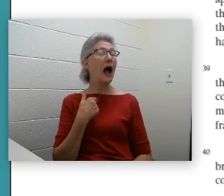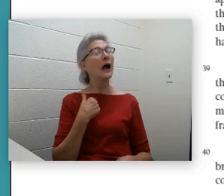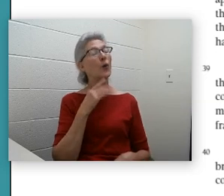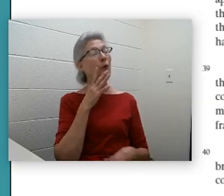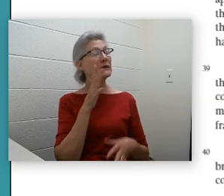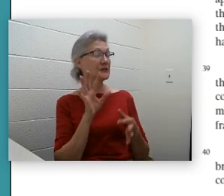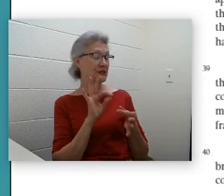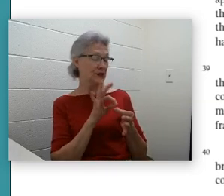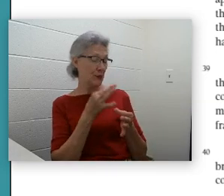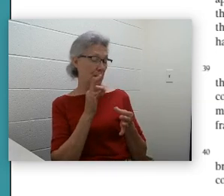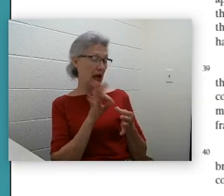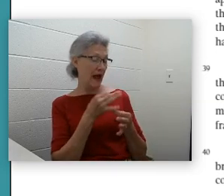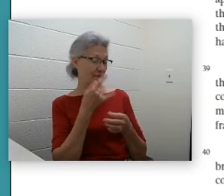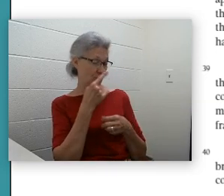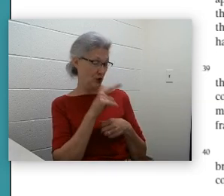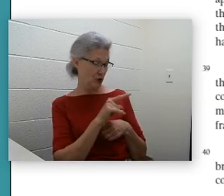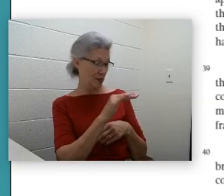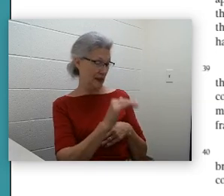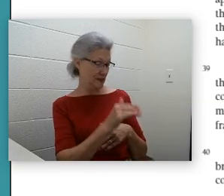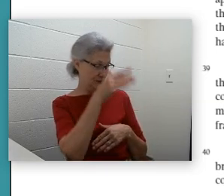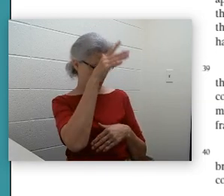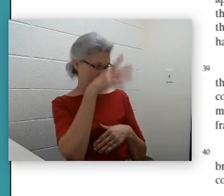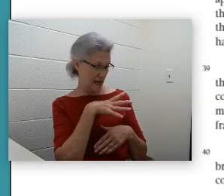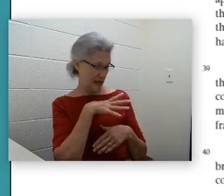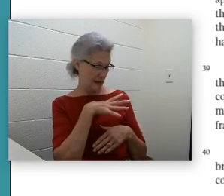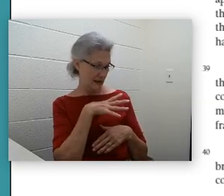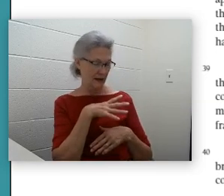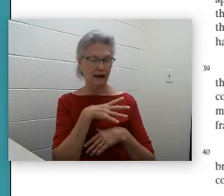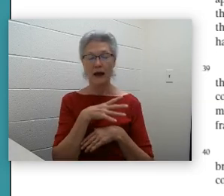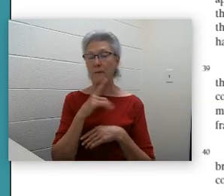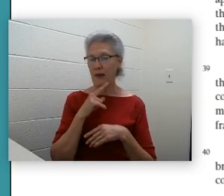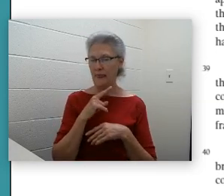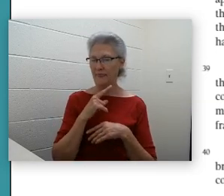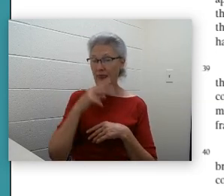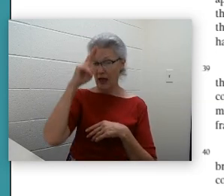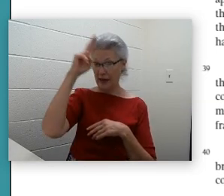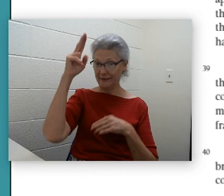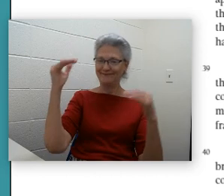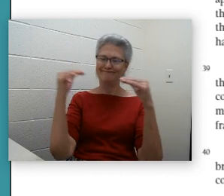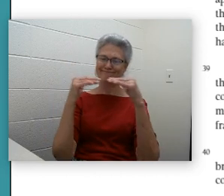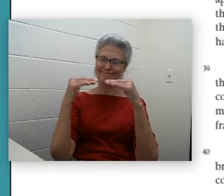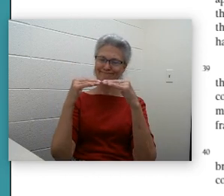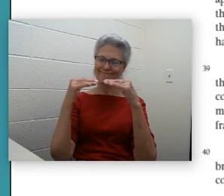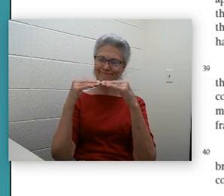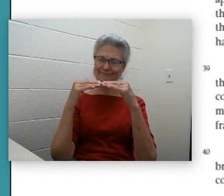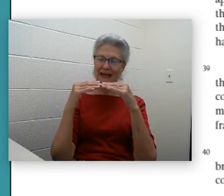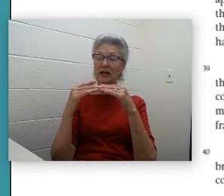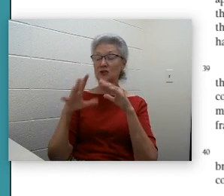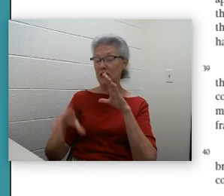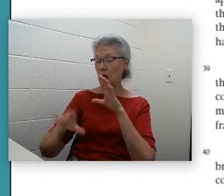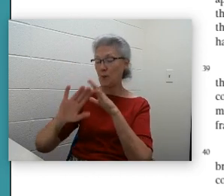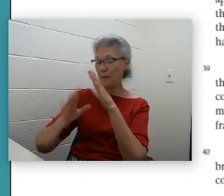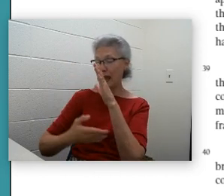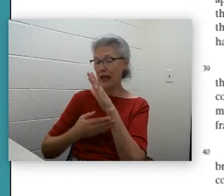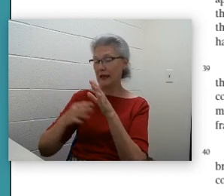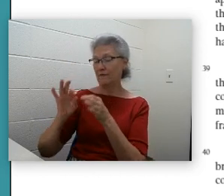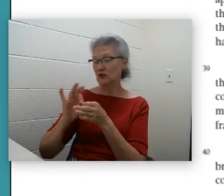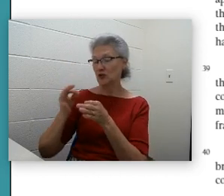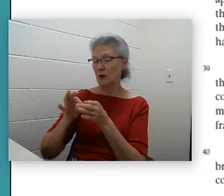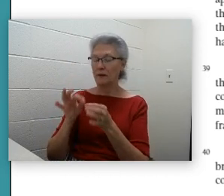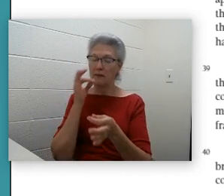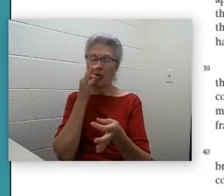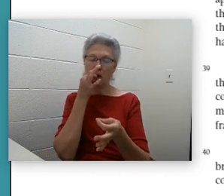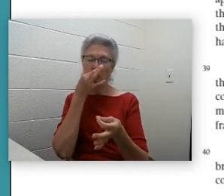my little man, she said, though he was tall as herself. She got out her sewing bag and sewed the shadow